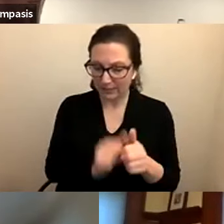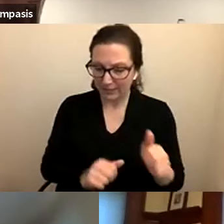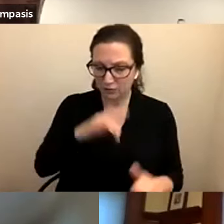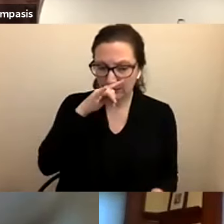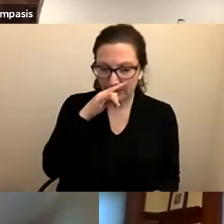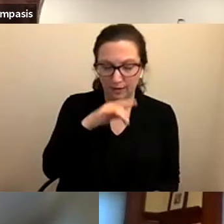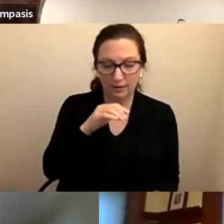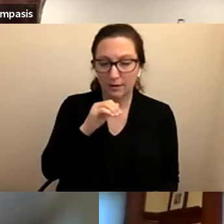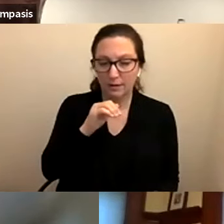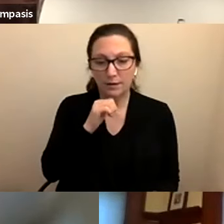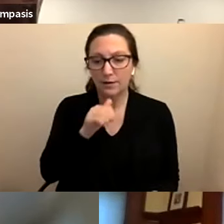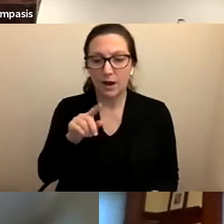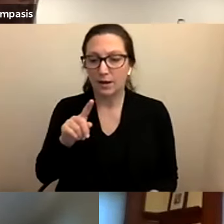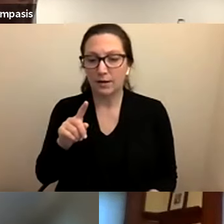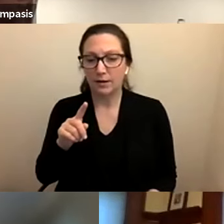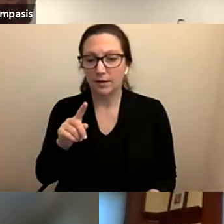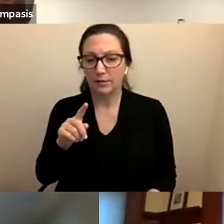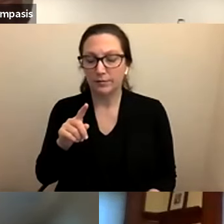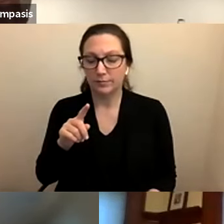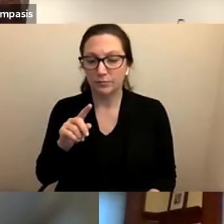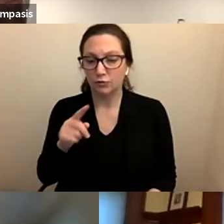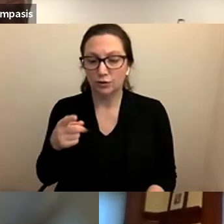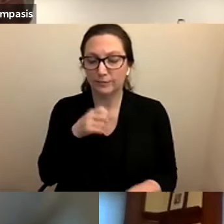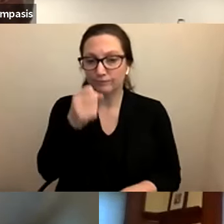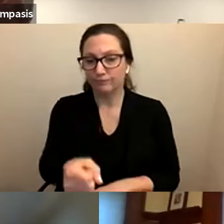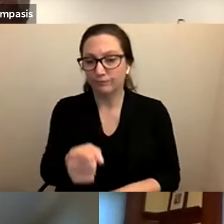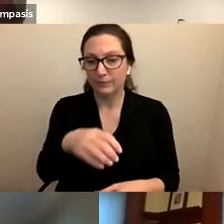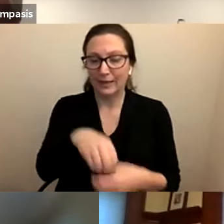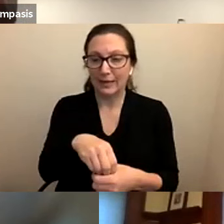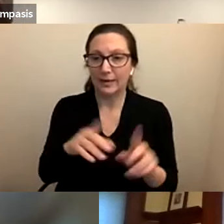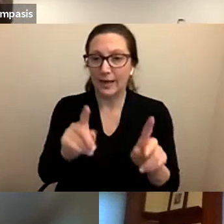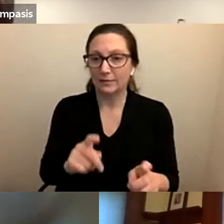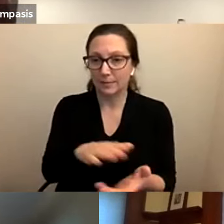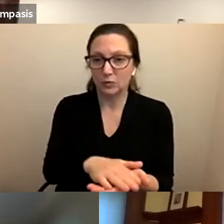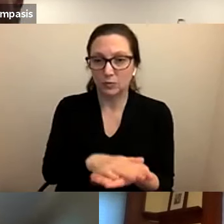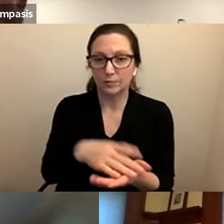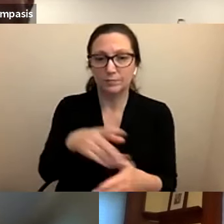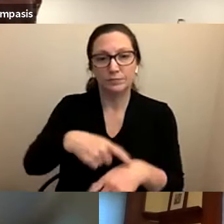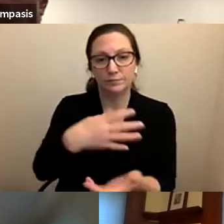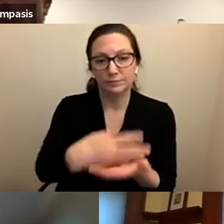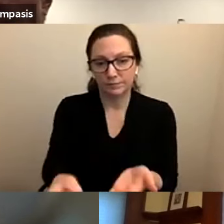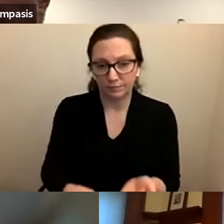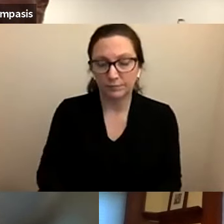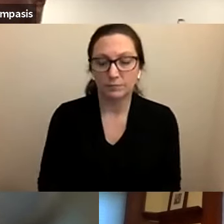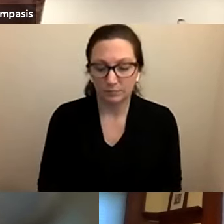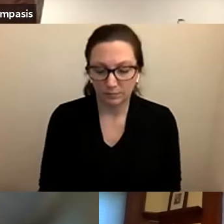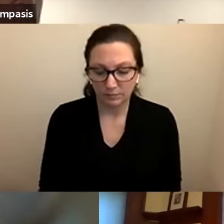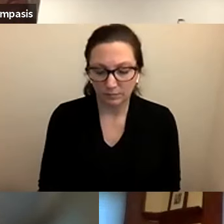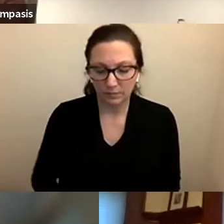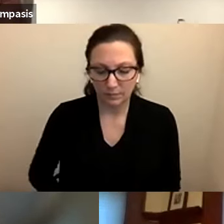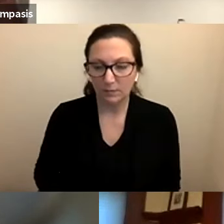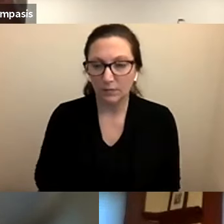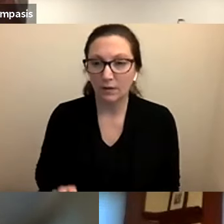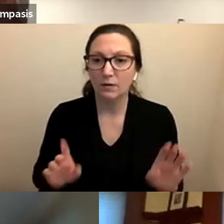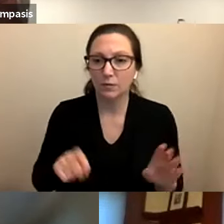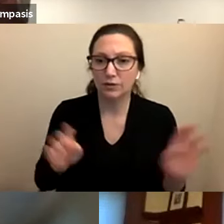just put the students into exam schools arbitrarily based on race, zip code, and income. Let's turn our